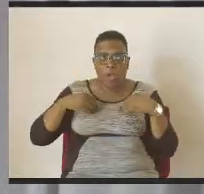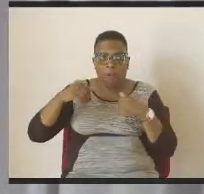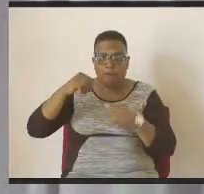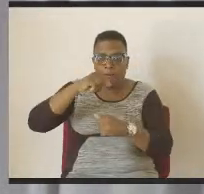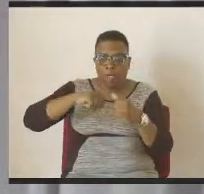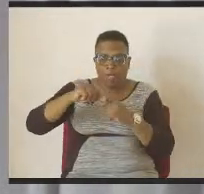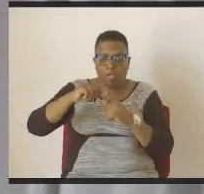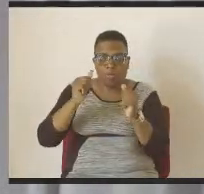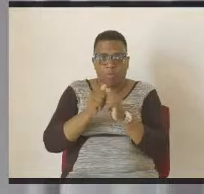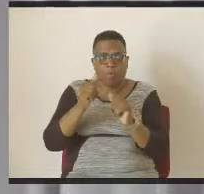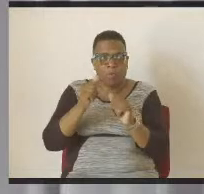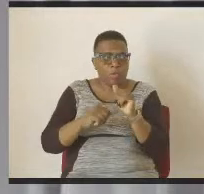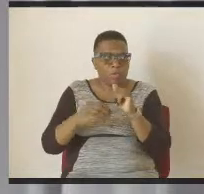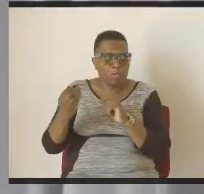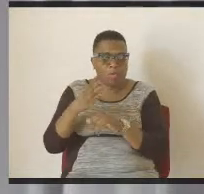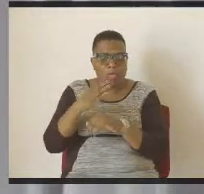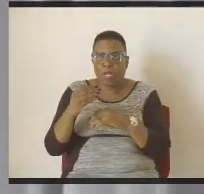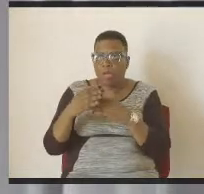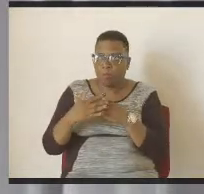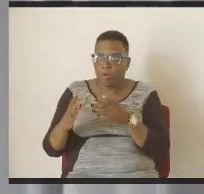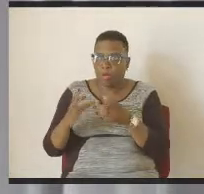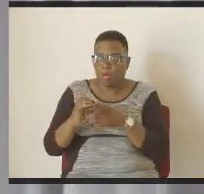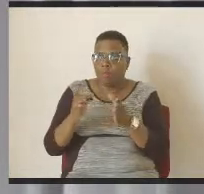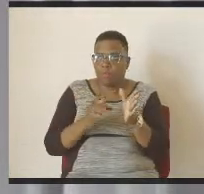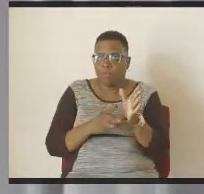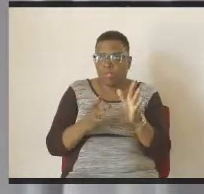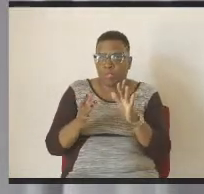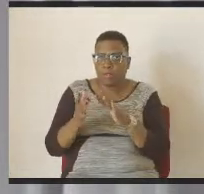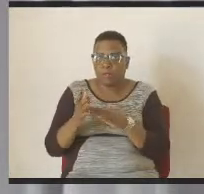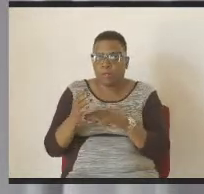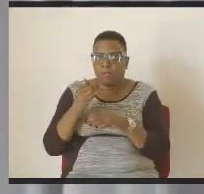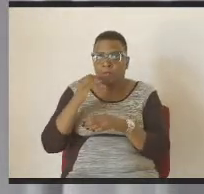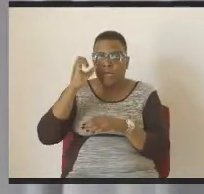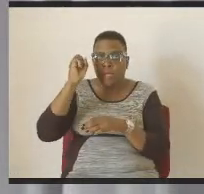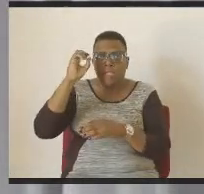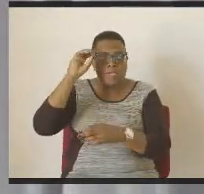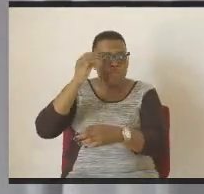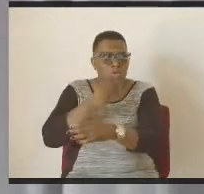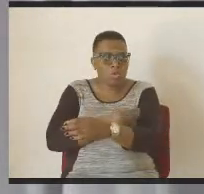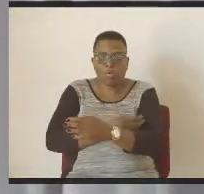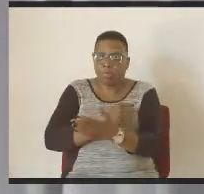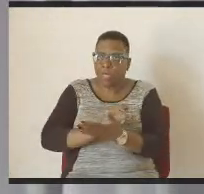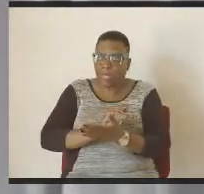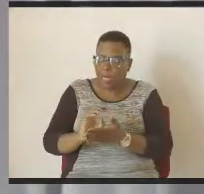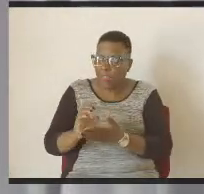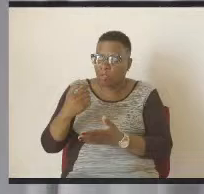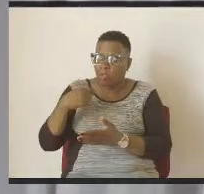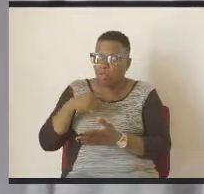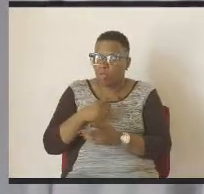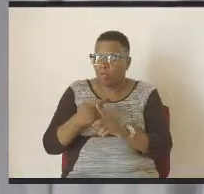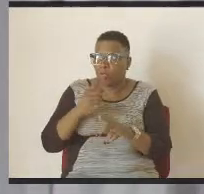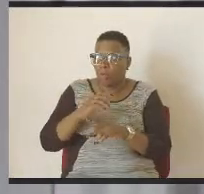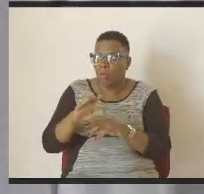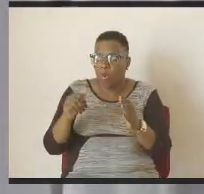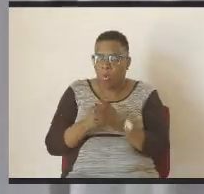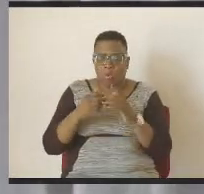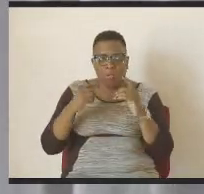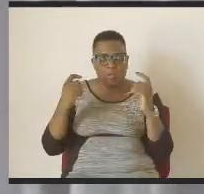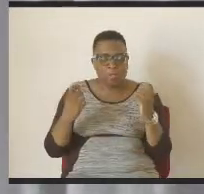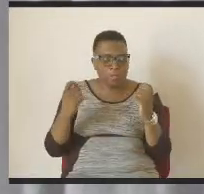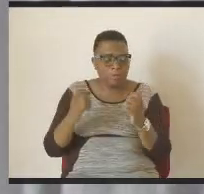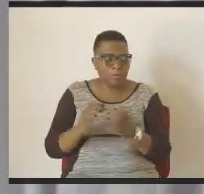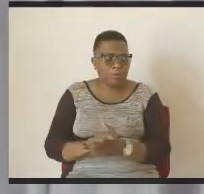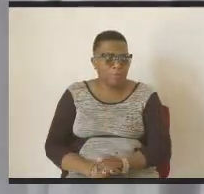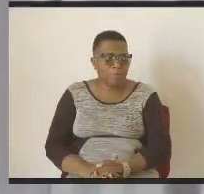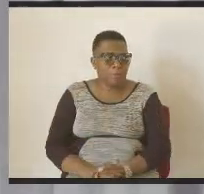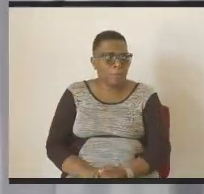the blood of Jesus, his son, cleanseth us from all sin." My